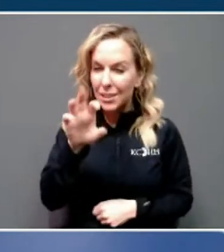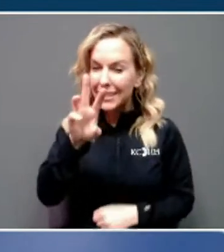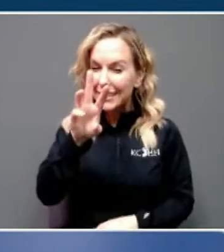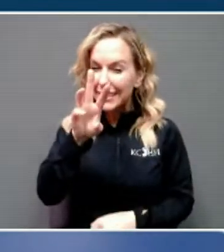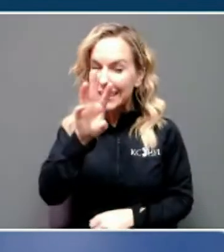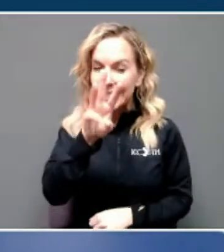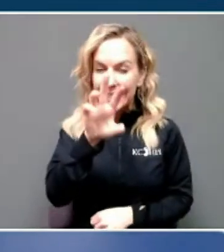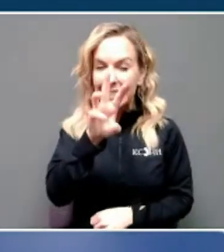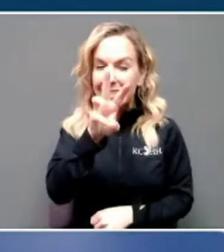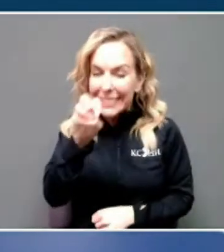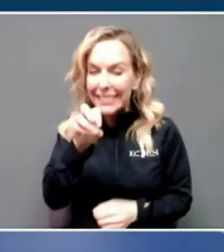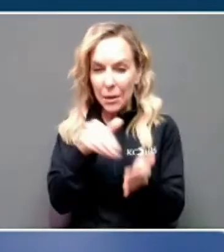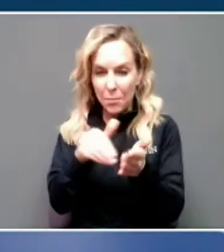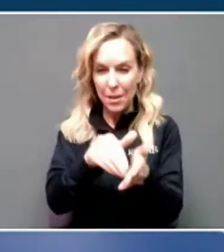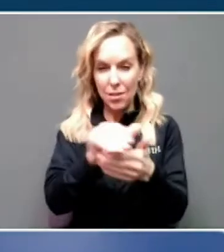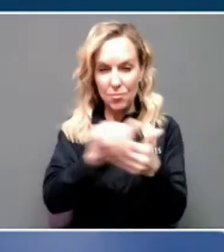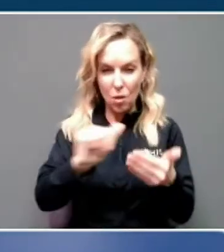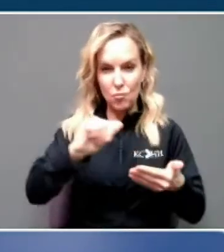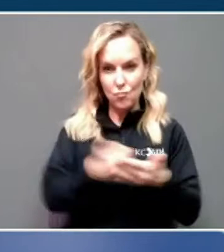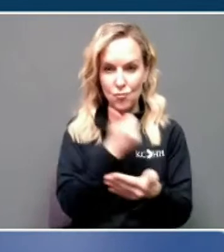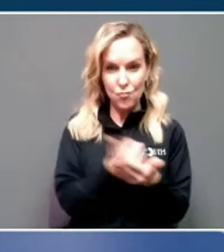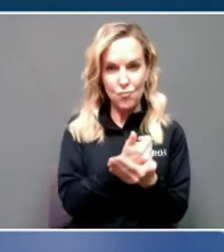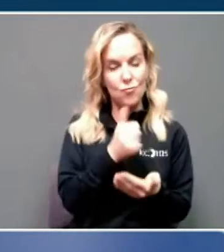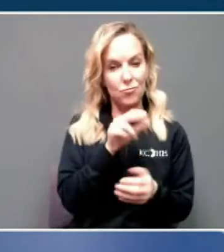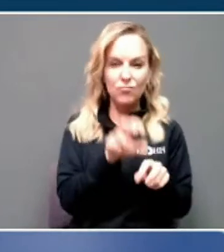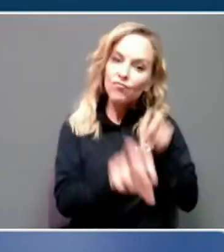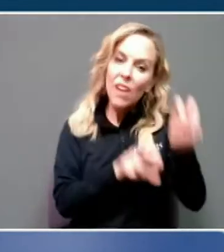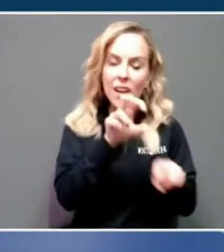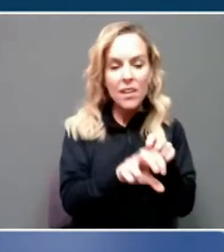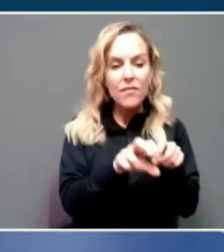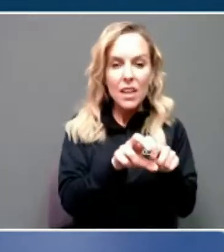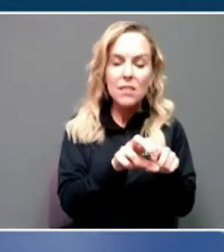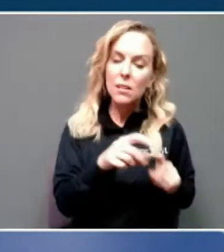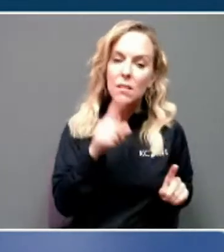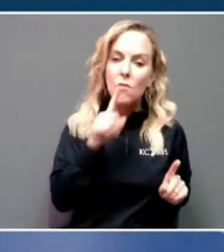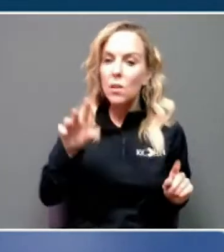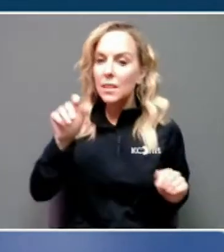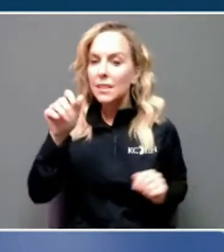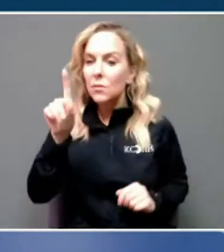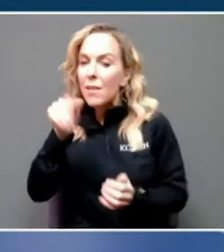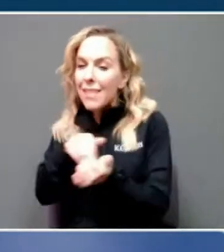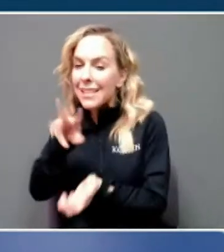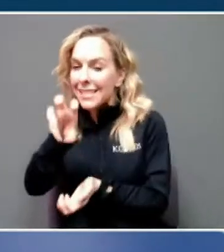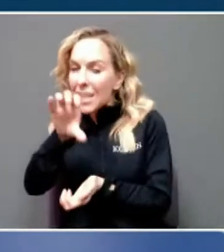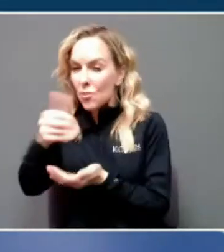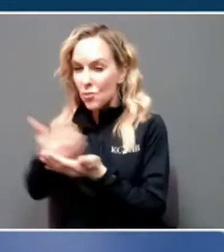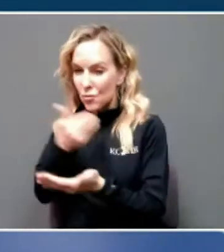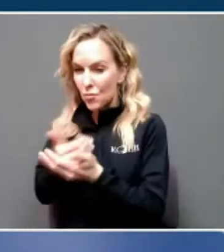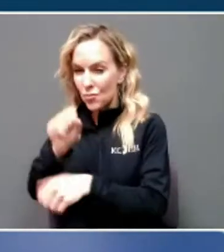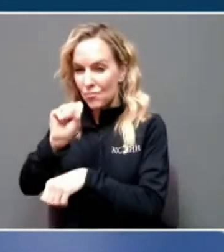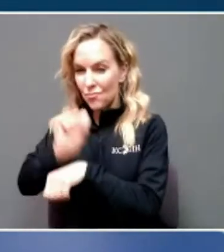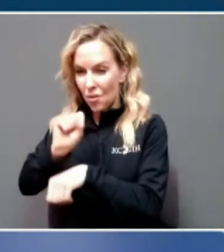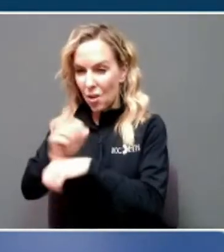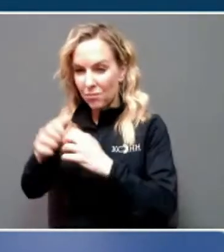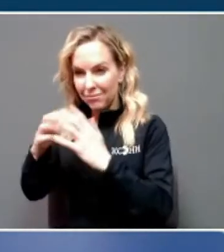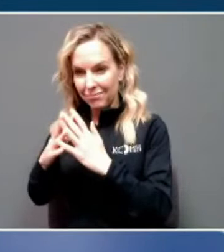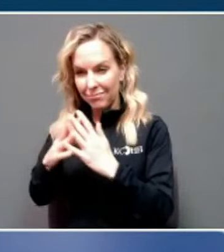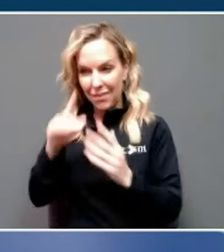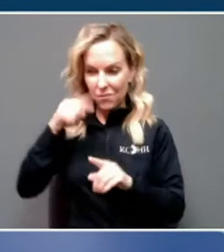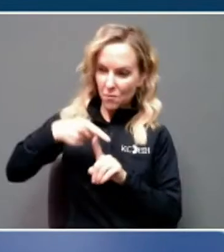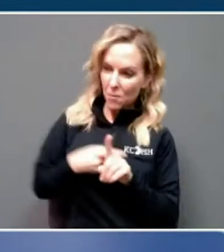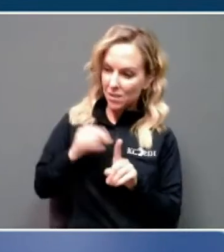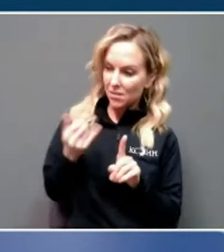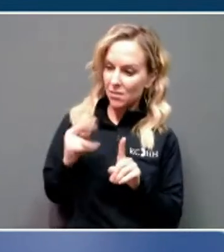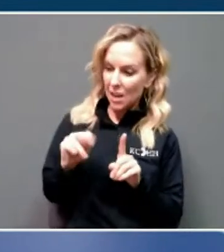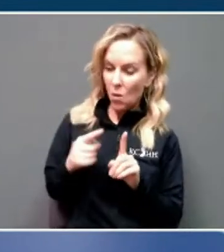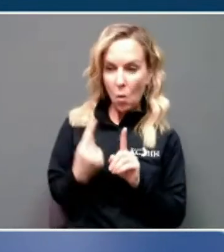million in new investment and more than 1,400 new jobs in January alone. And you know what? It's not just us